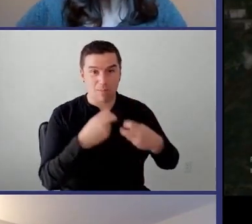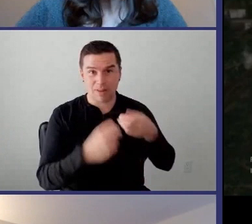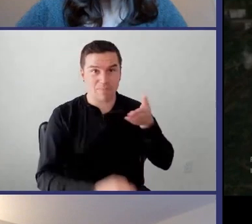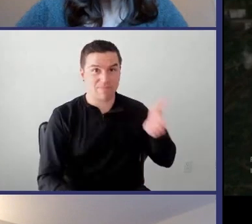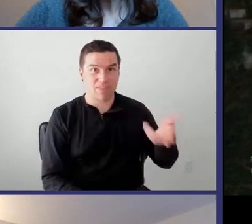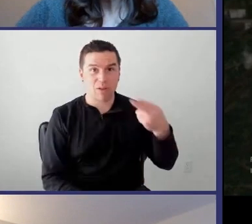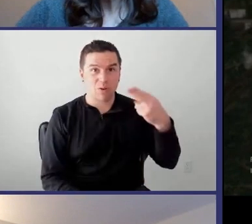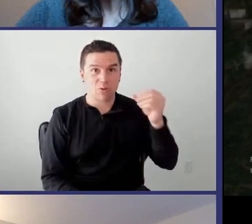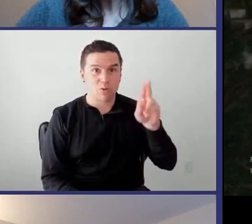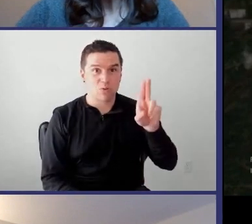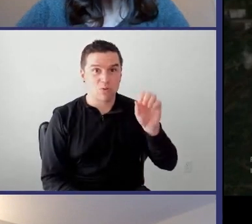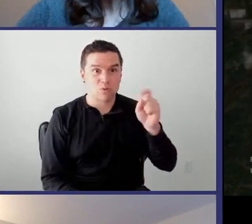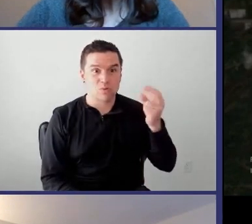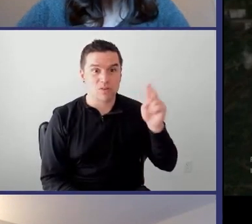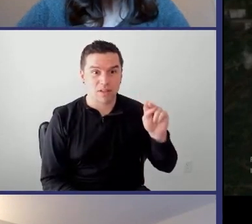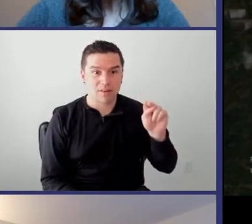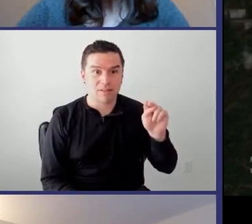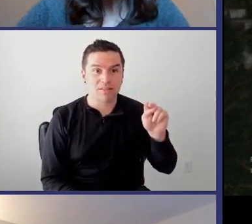the